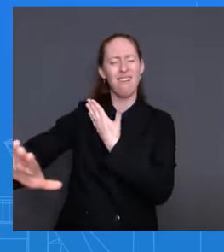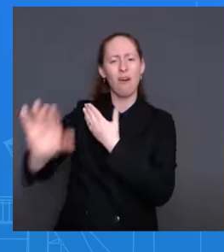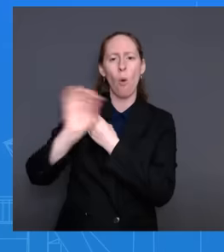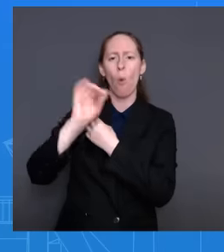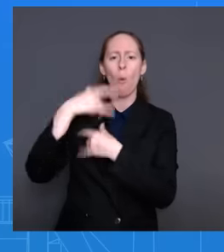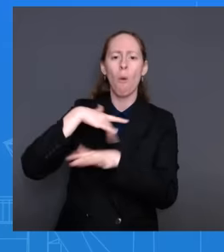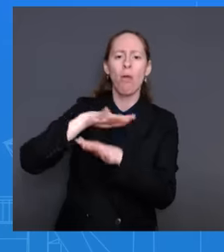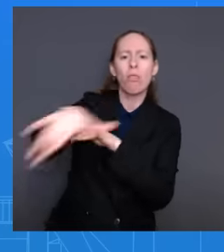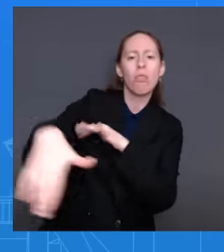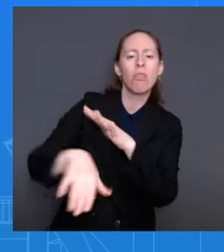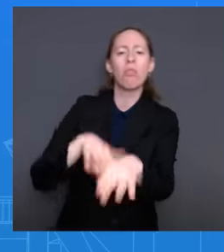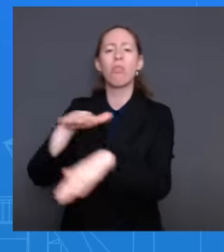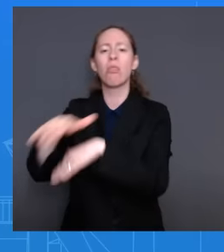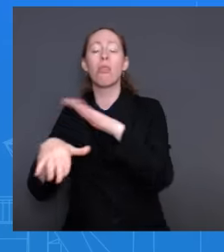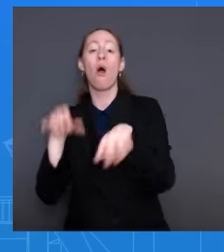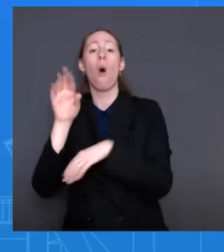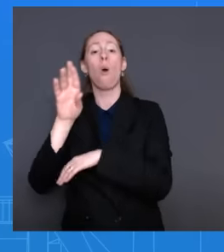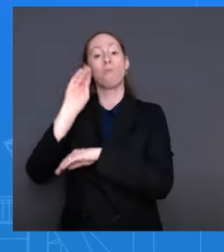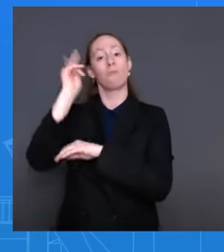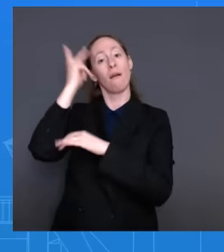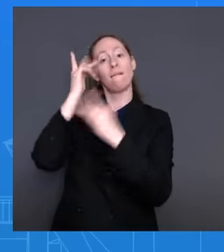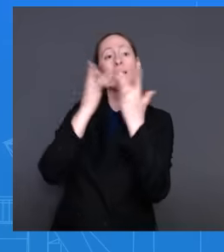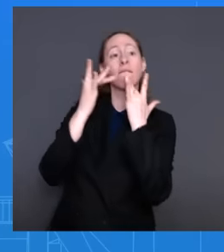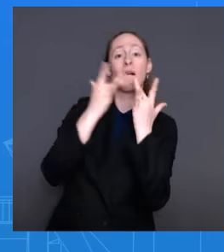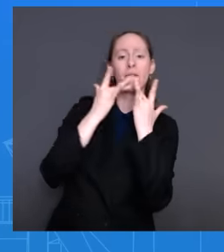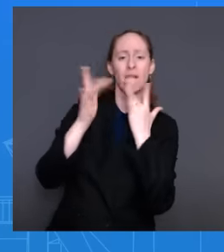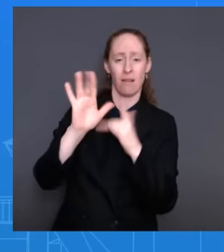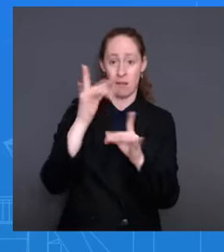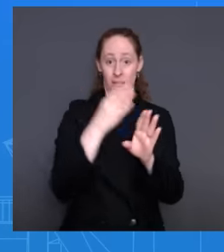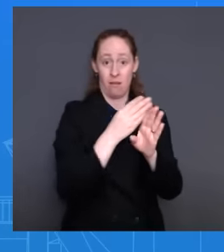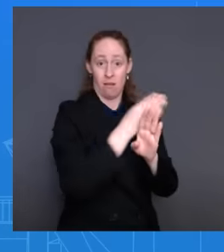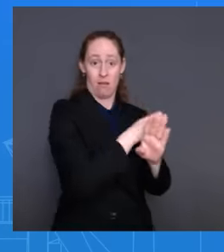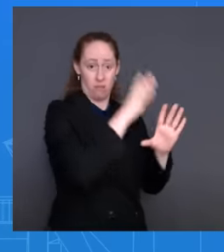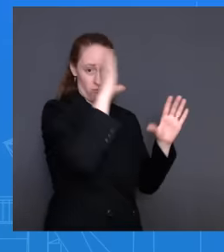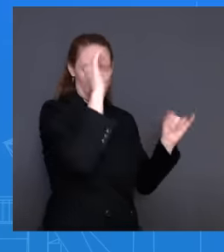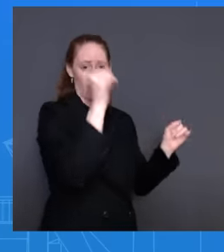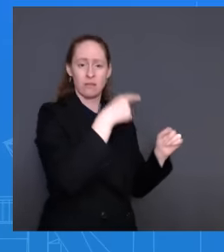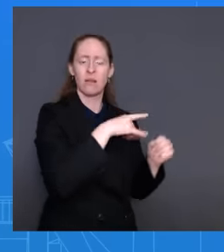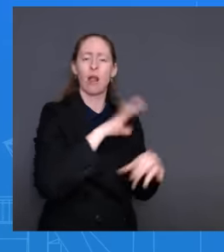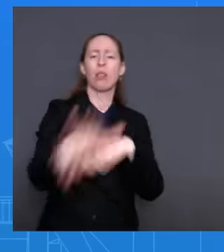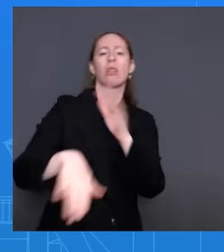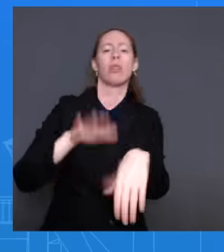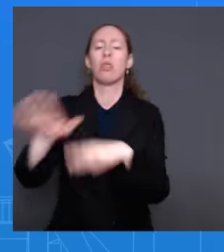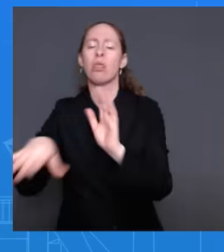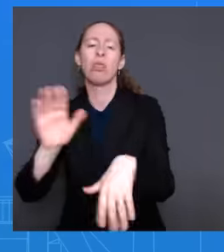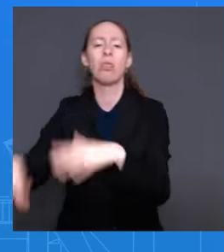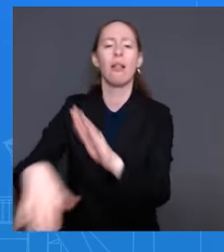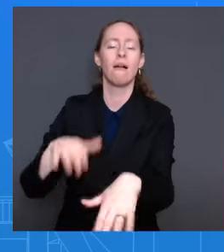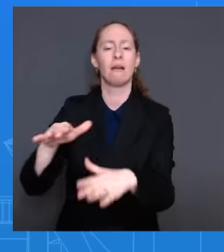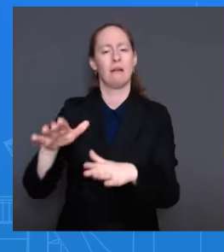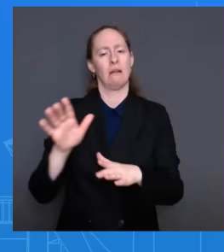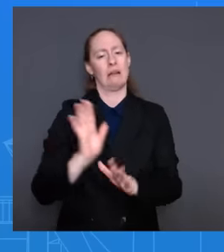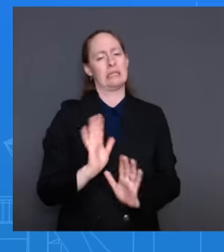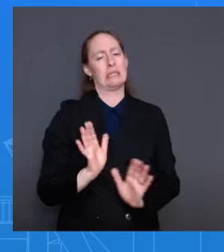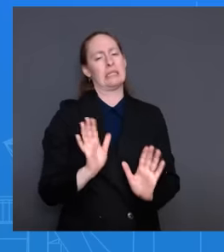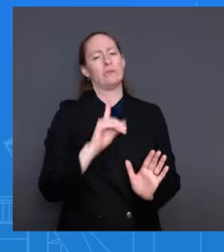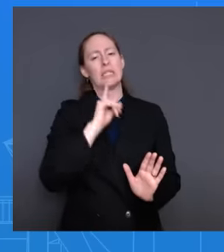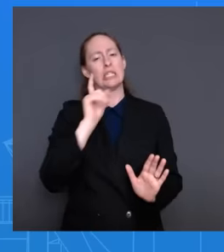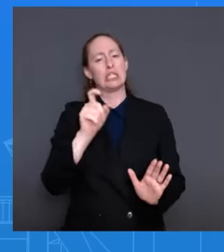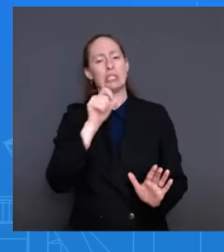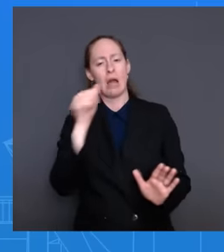that the previous president took to this issue. It has not been an approach that presidents in the past have taken, and this president